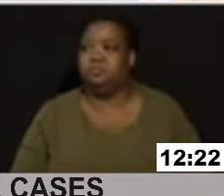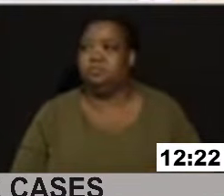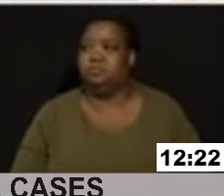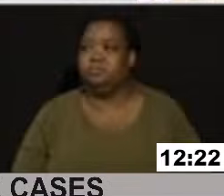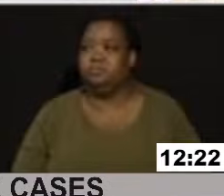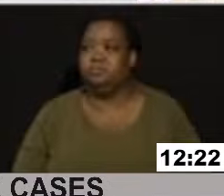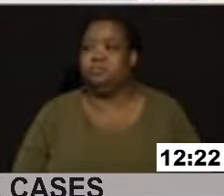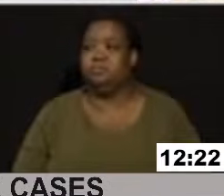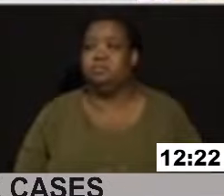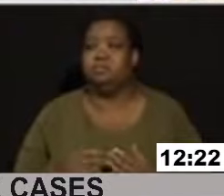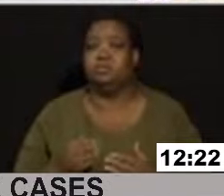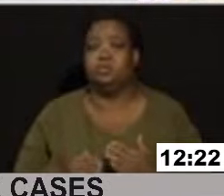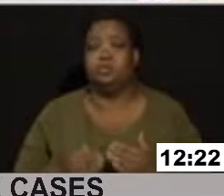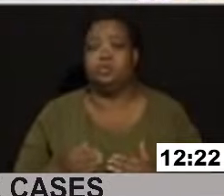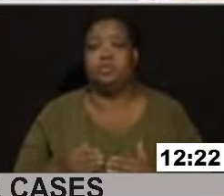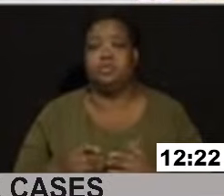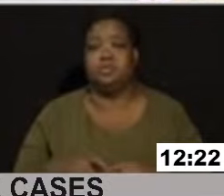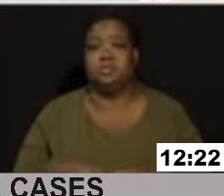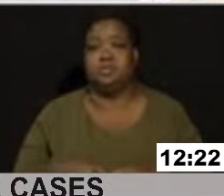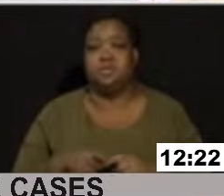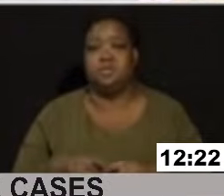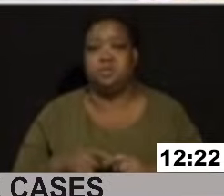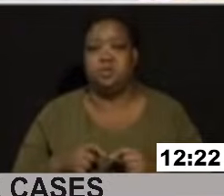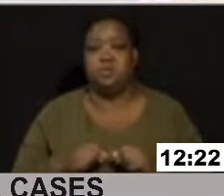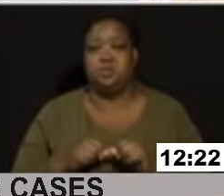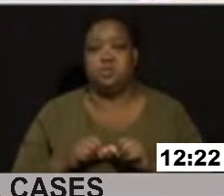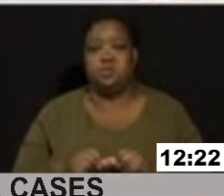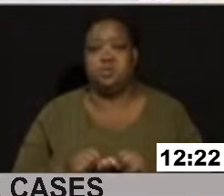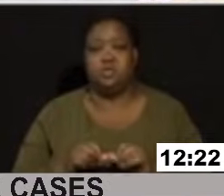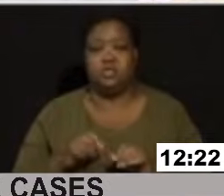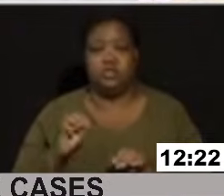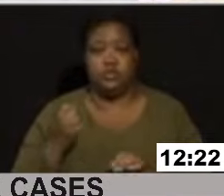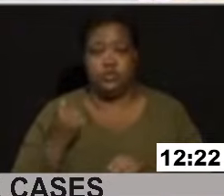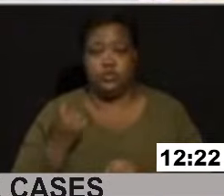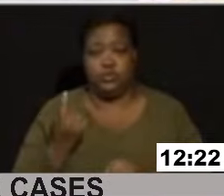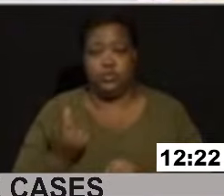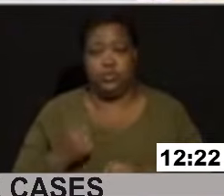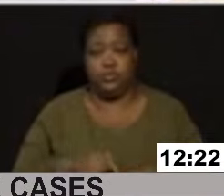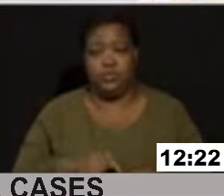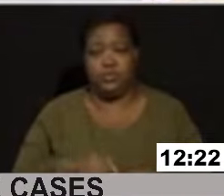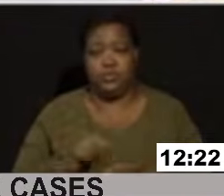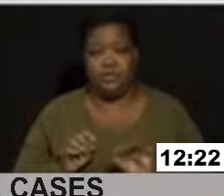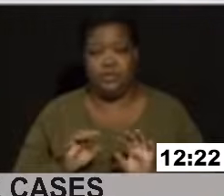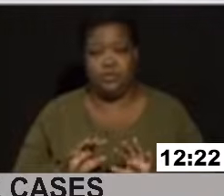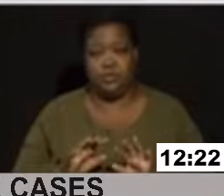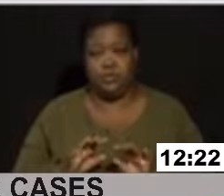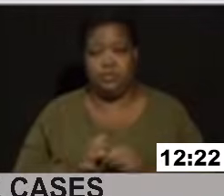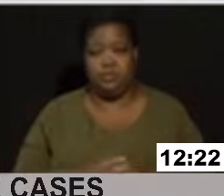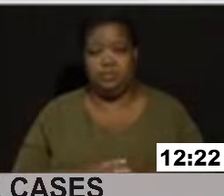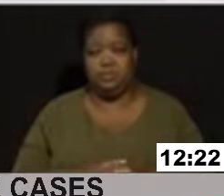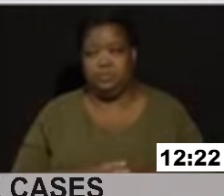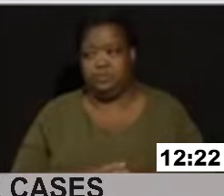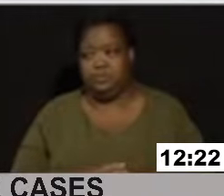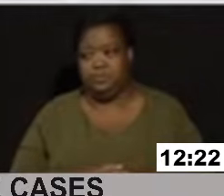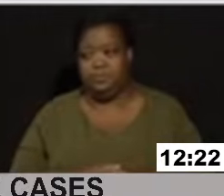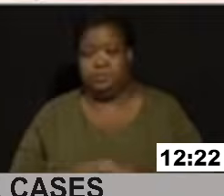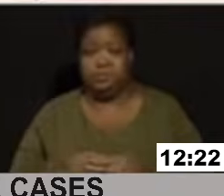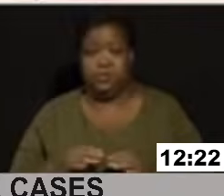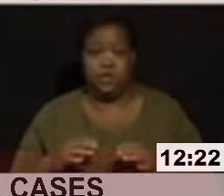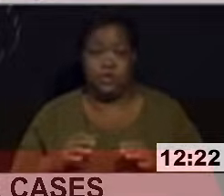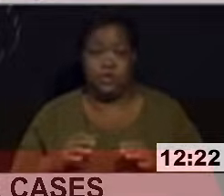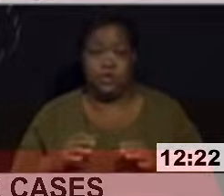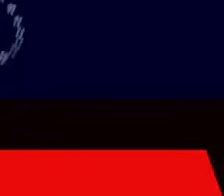These proceedings are adjourned until tomorrow at 10 o'clock. As the Commission pleases.